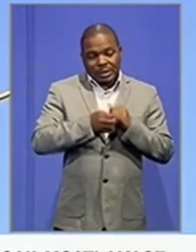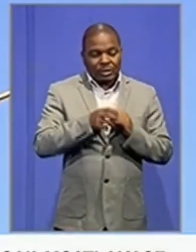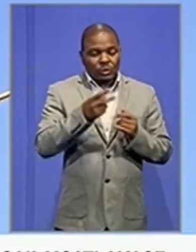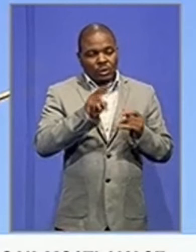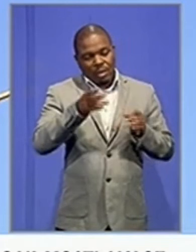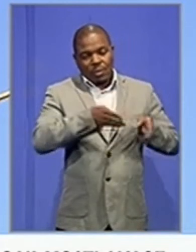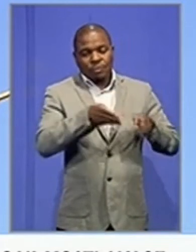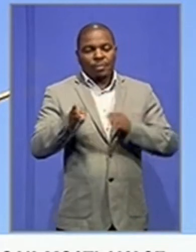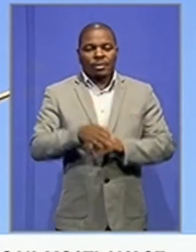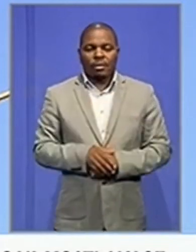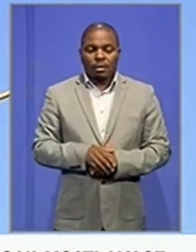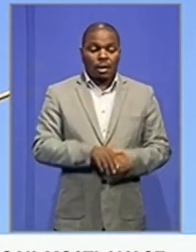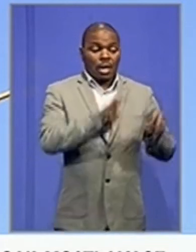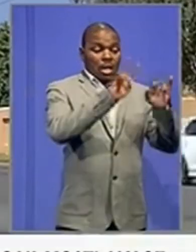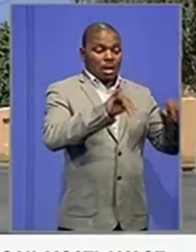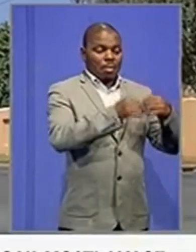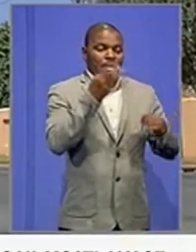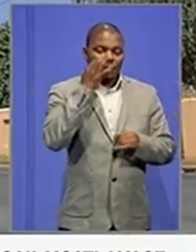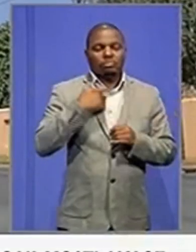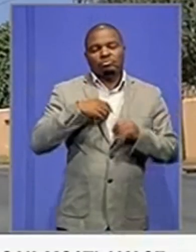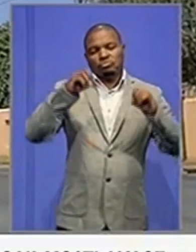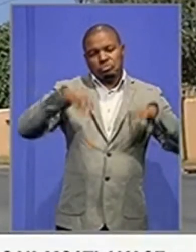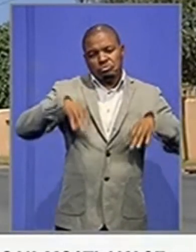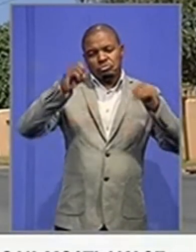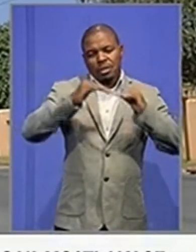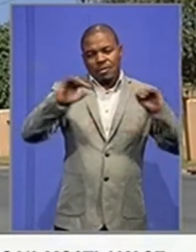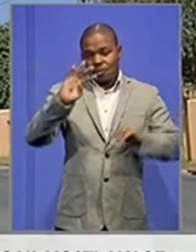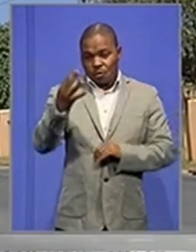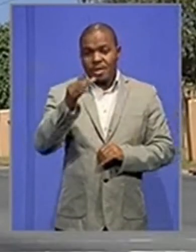e re Legato le LABONE la kgaotšo ya kabo ya motlakase le ya go dumella